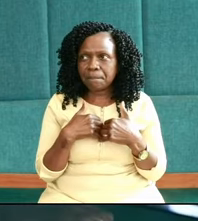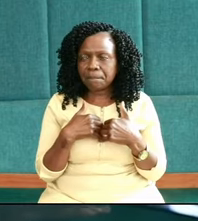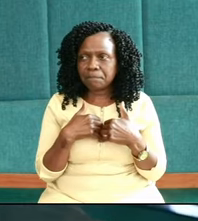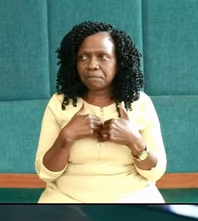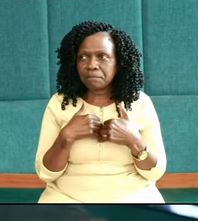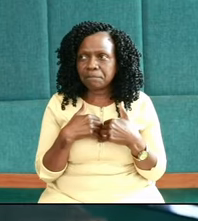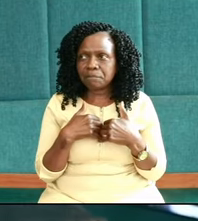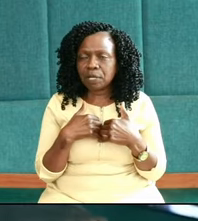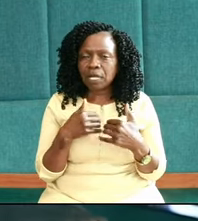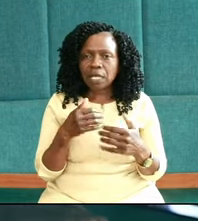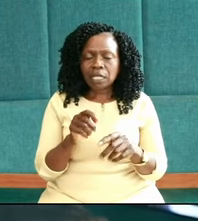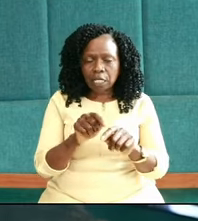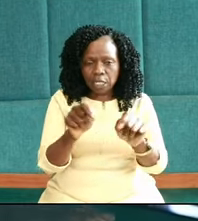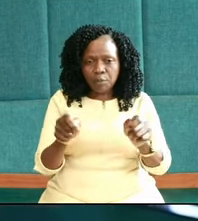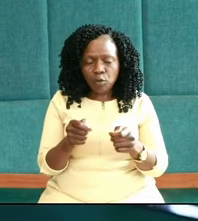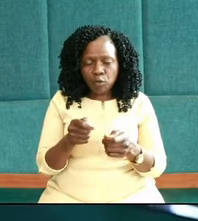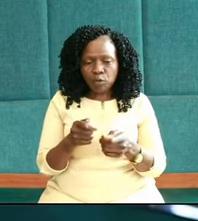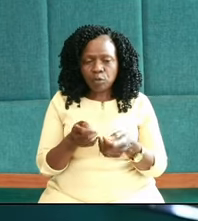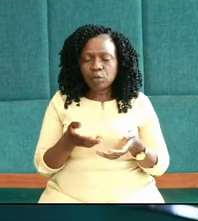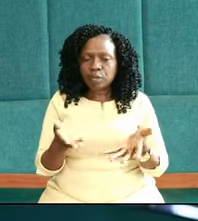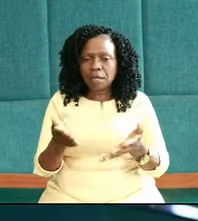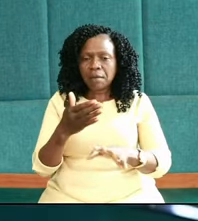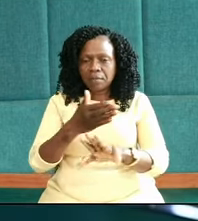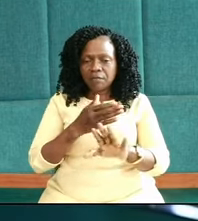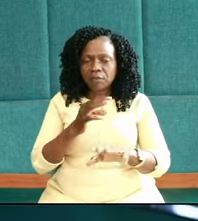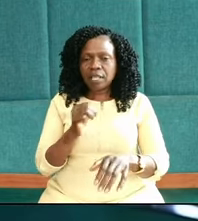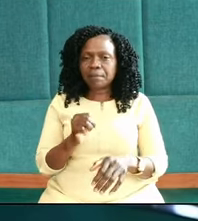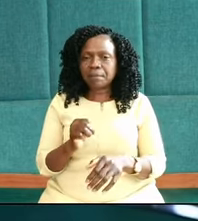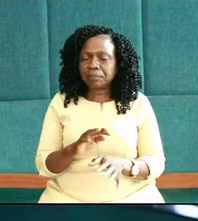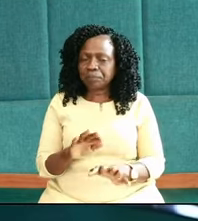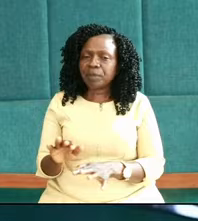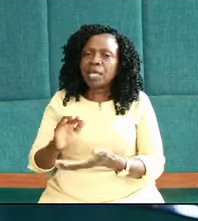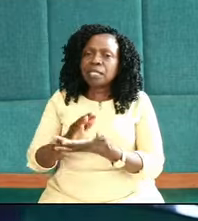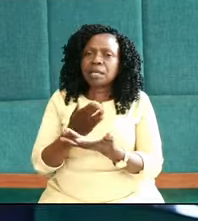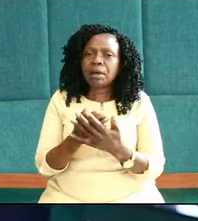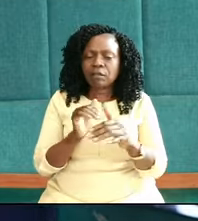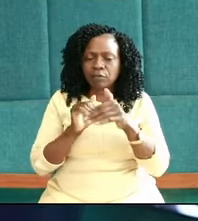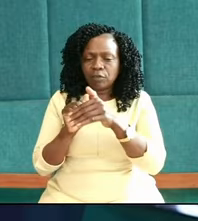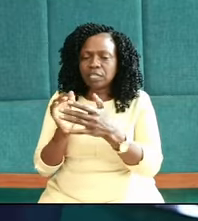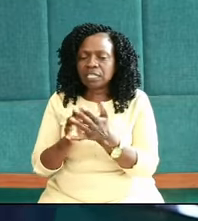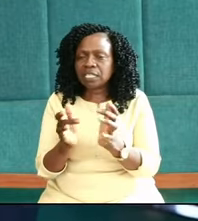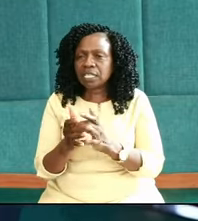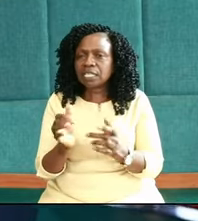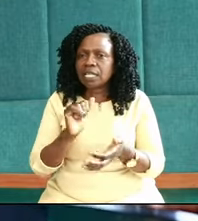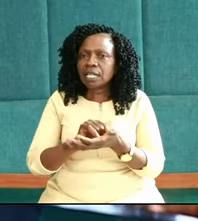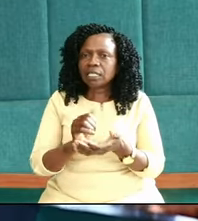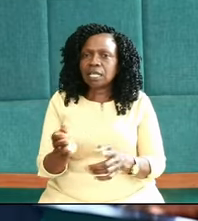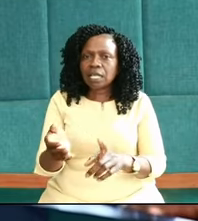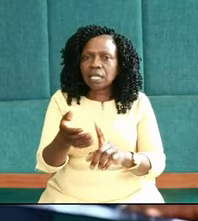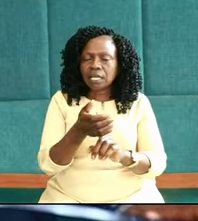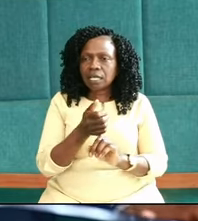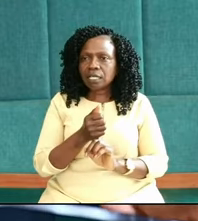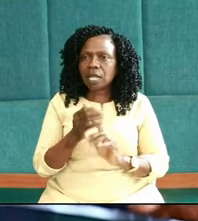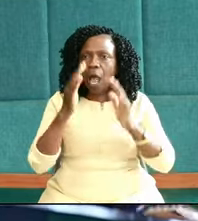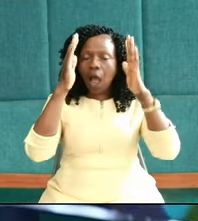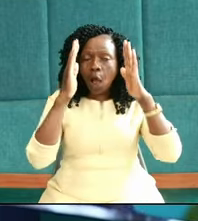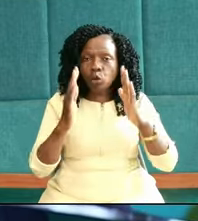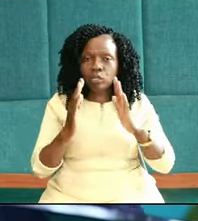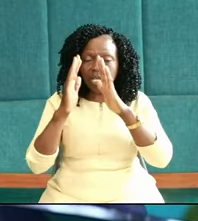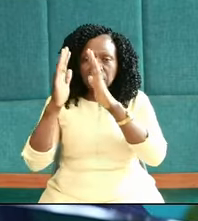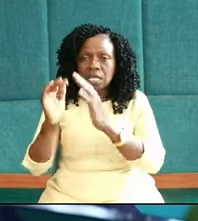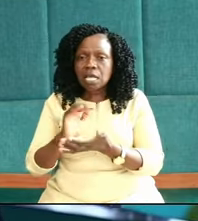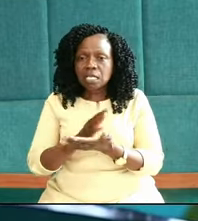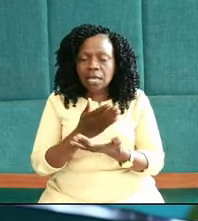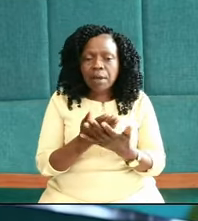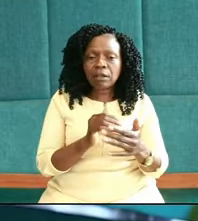set before them. Some are following Jesus that they may be able to get spouses.